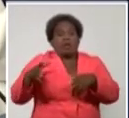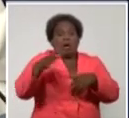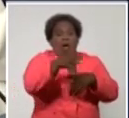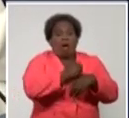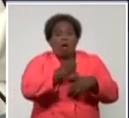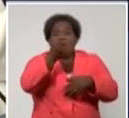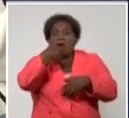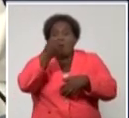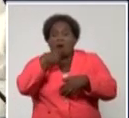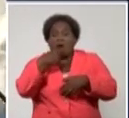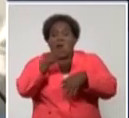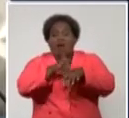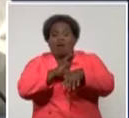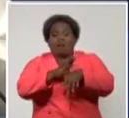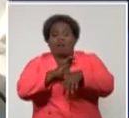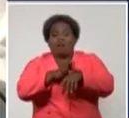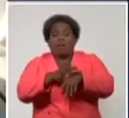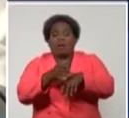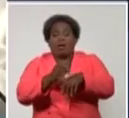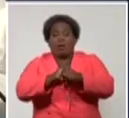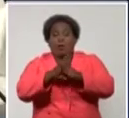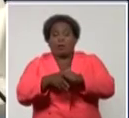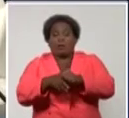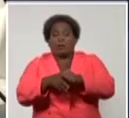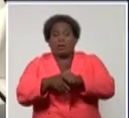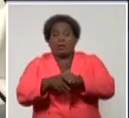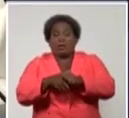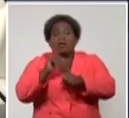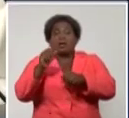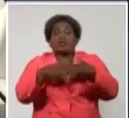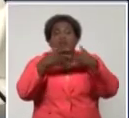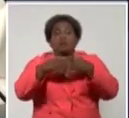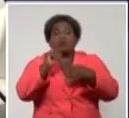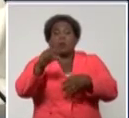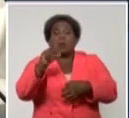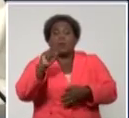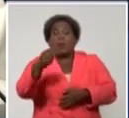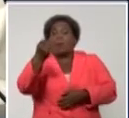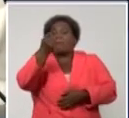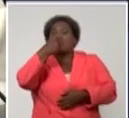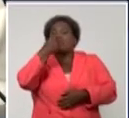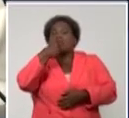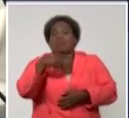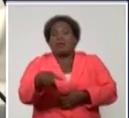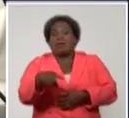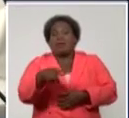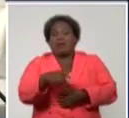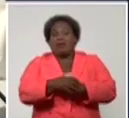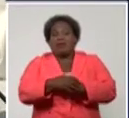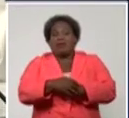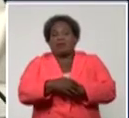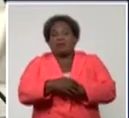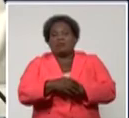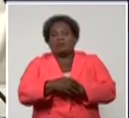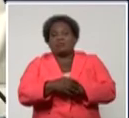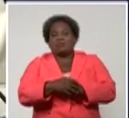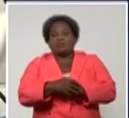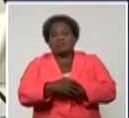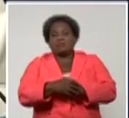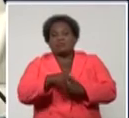remdesivir, according to an official source cited in the article, is about $10, while treatment with the drug costs